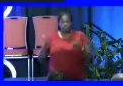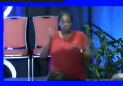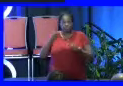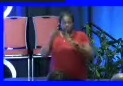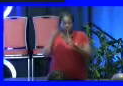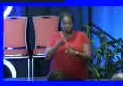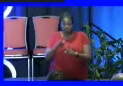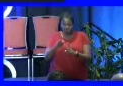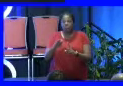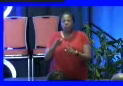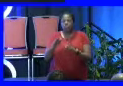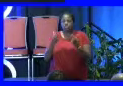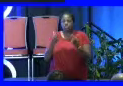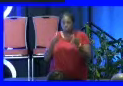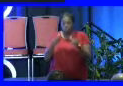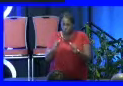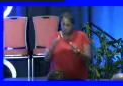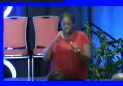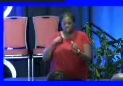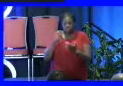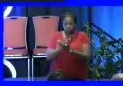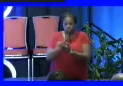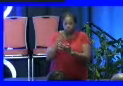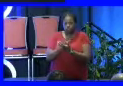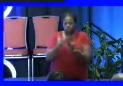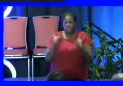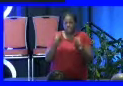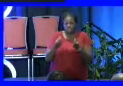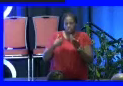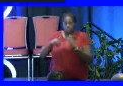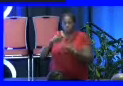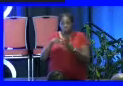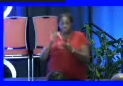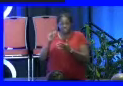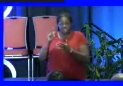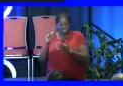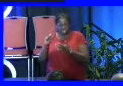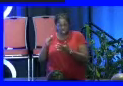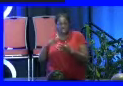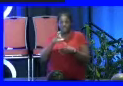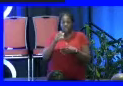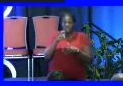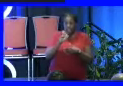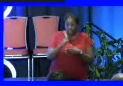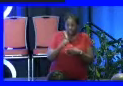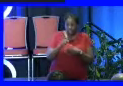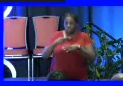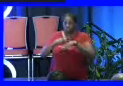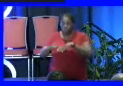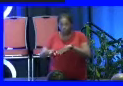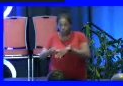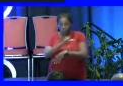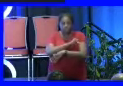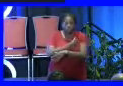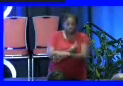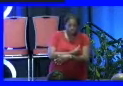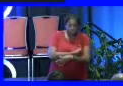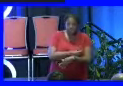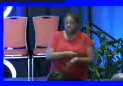like I said, leveraging the different health and social data that's out there, looking at claims, referrals, authorizations, looking